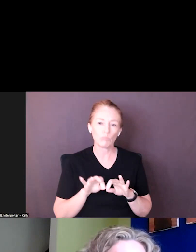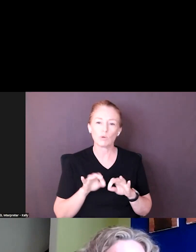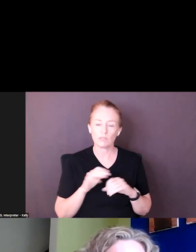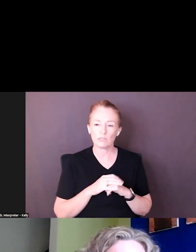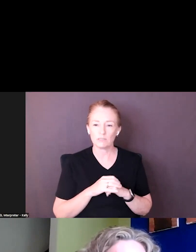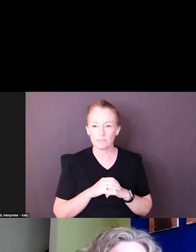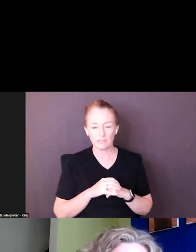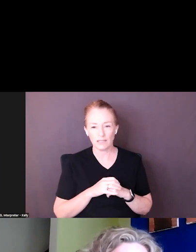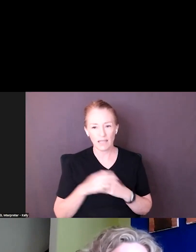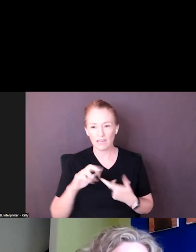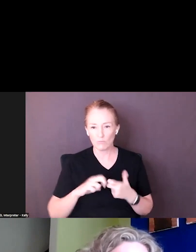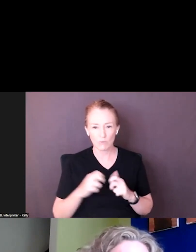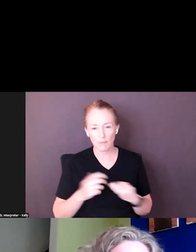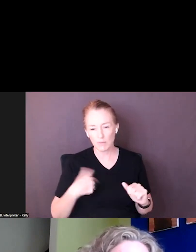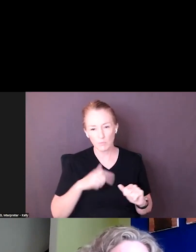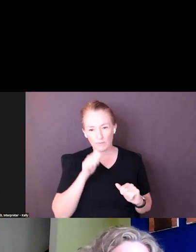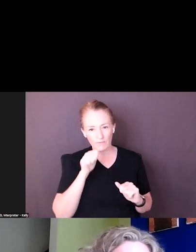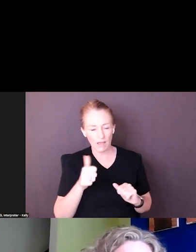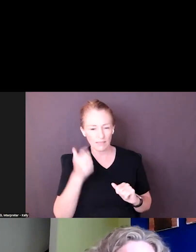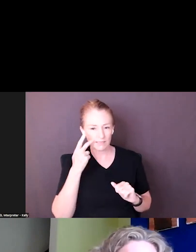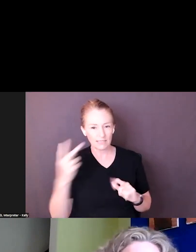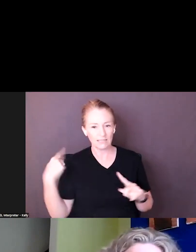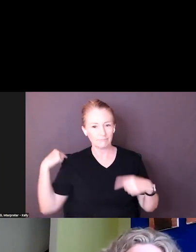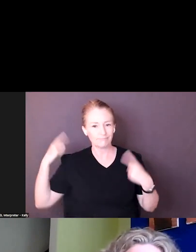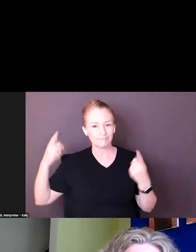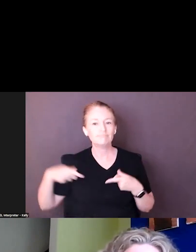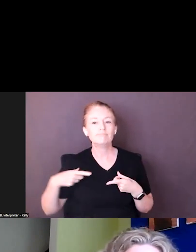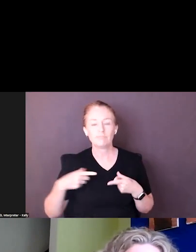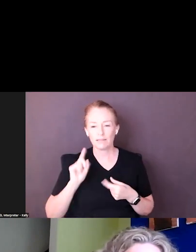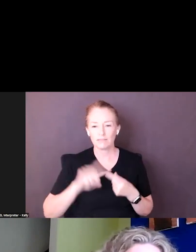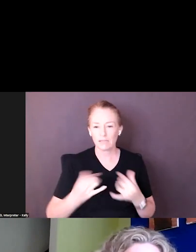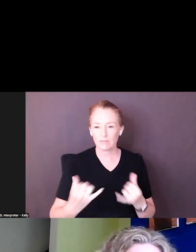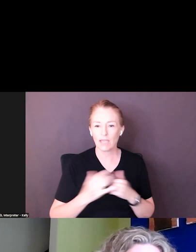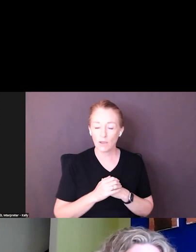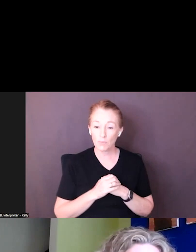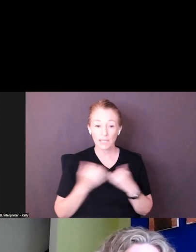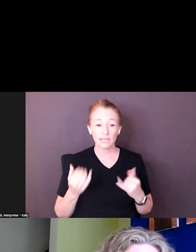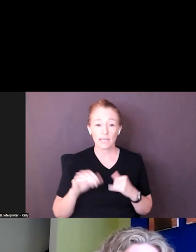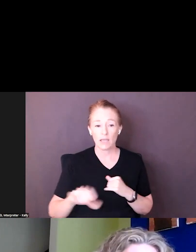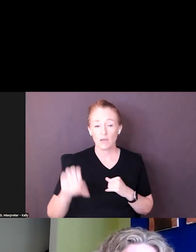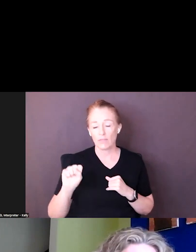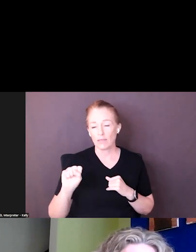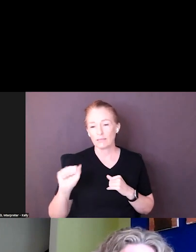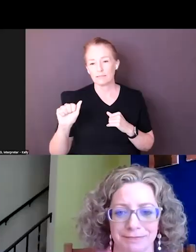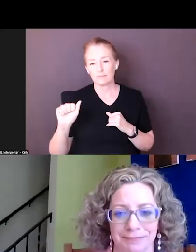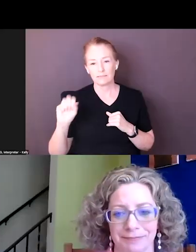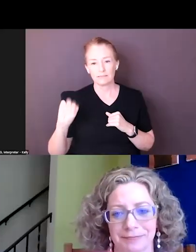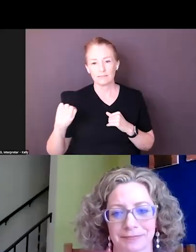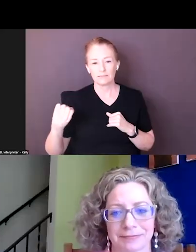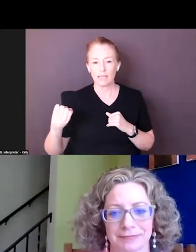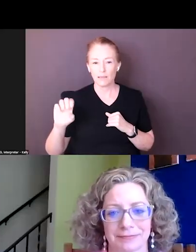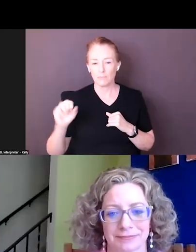until now at this level. And now we're going to move to the SAMHSA update, and we're going to move this to Richard McKeon.